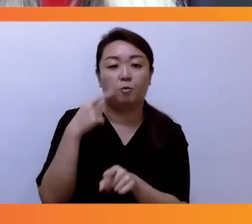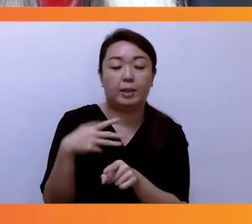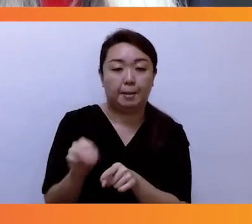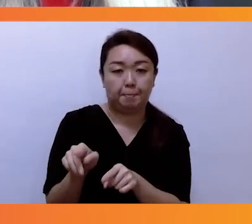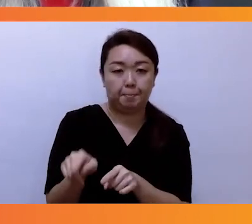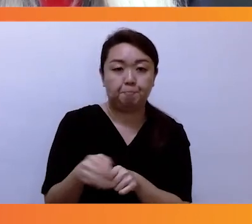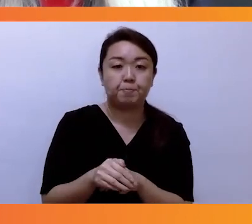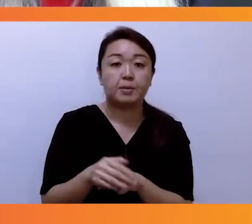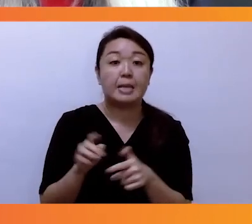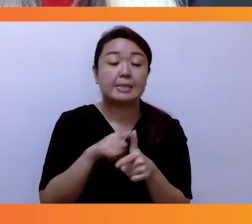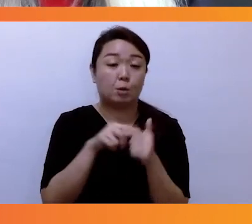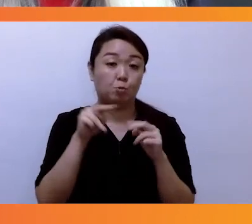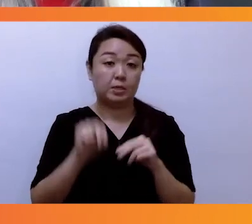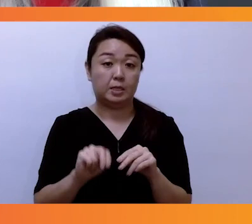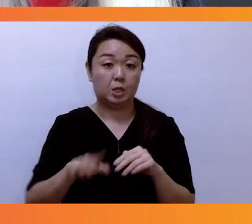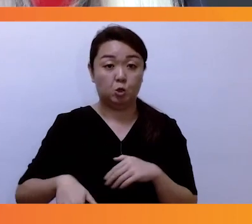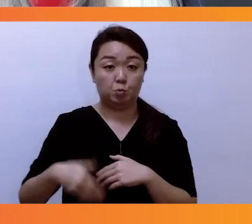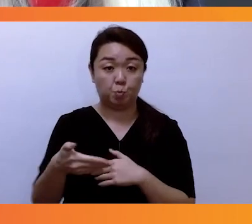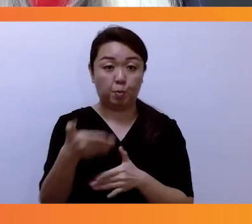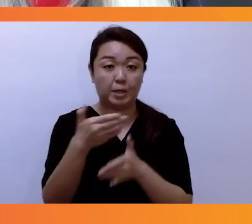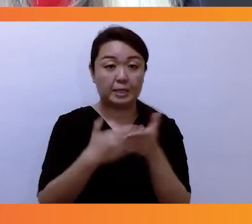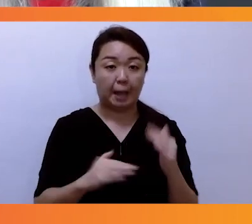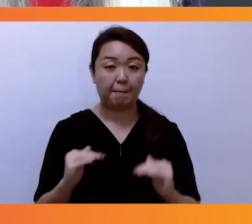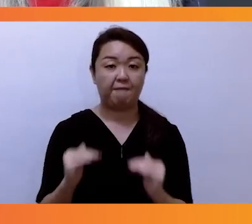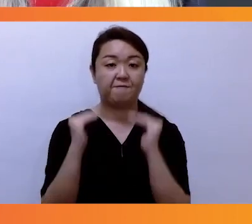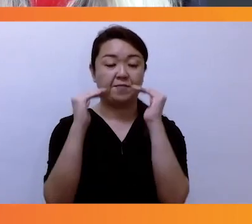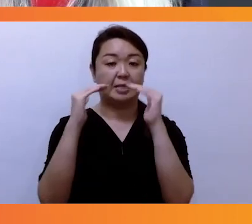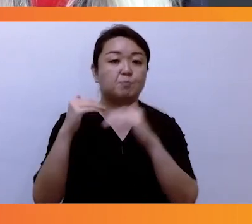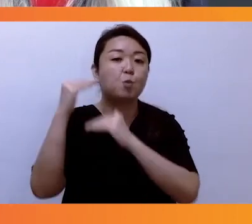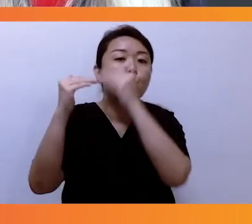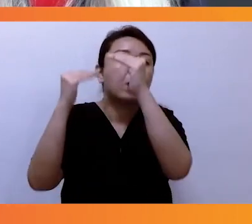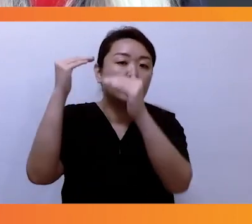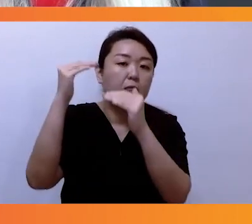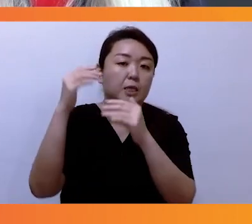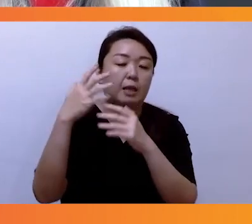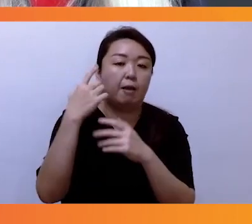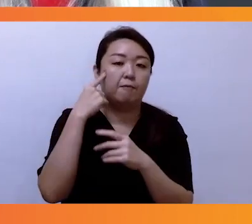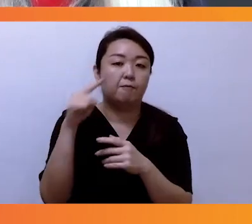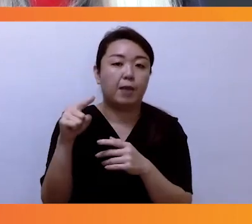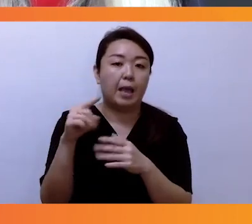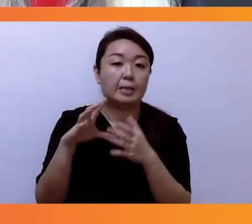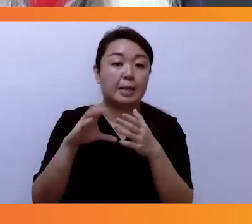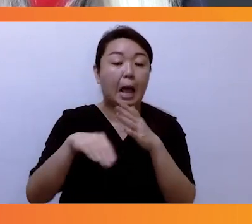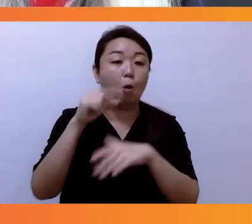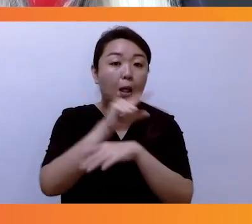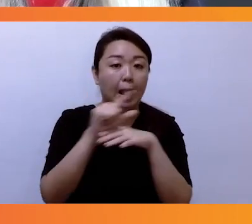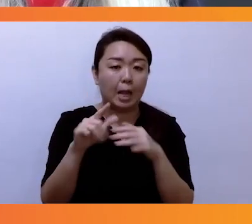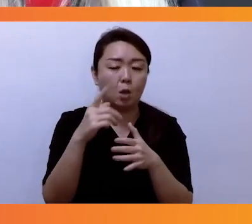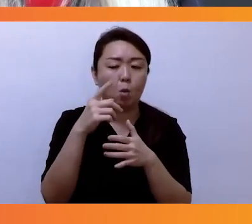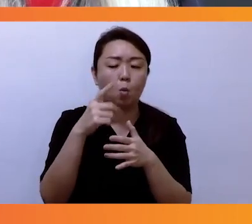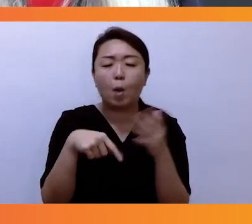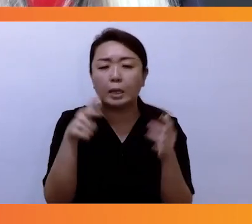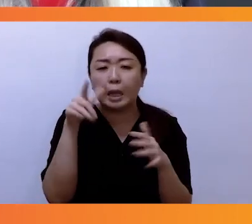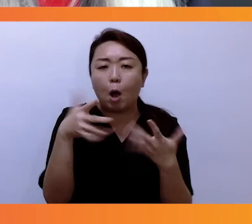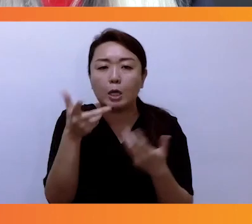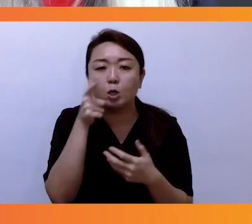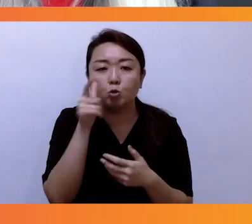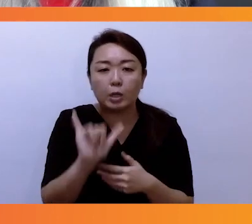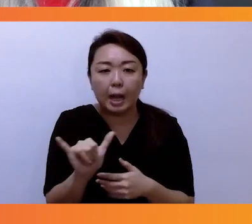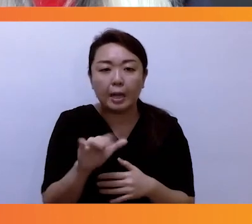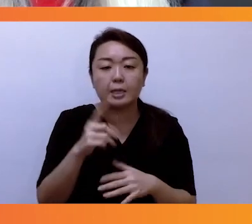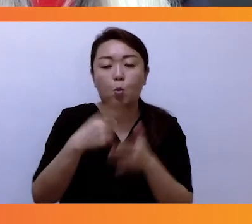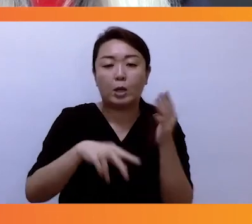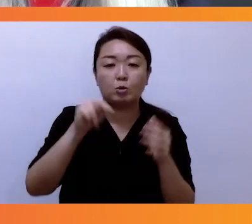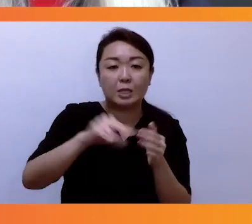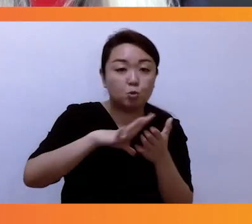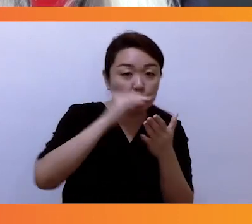best for them. And then we need to provide some advancement, progression, and an outline of what that looks like. What do you need